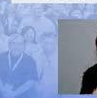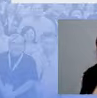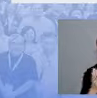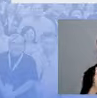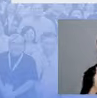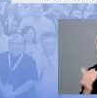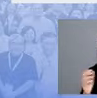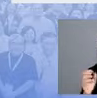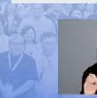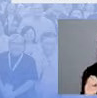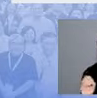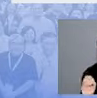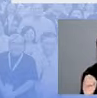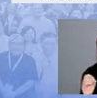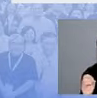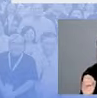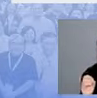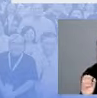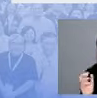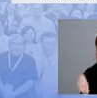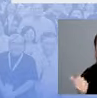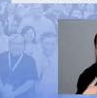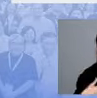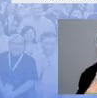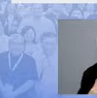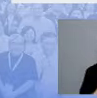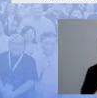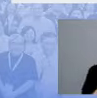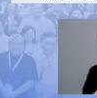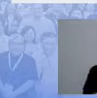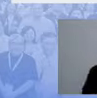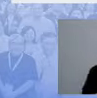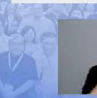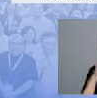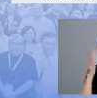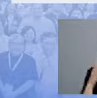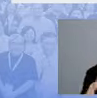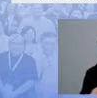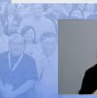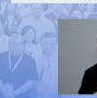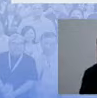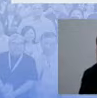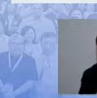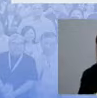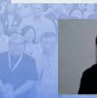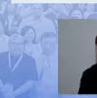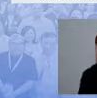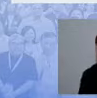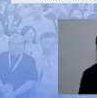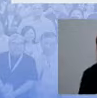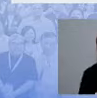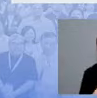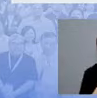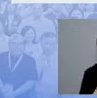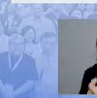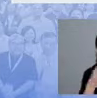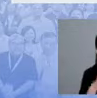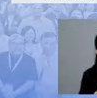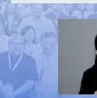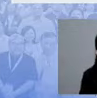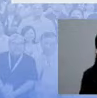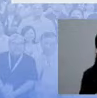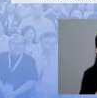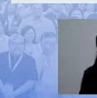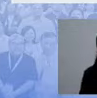the understanding how they're going to impact policy. They are the policy implementers. So now we are giving them the opportunity how they can